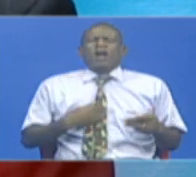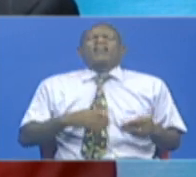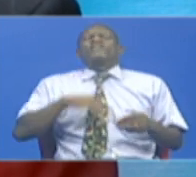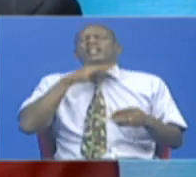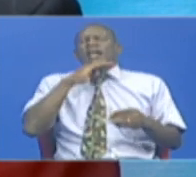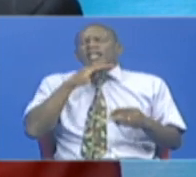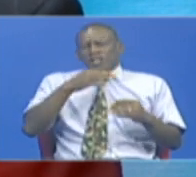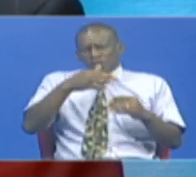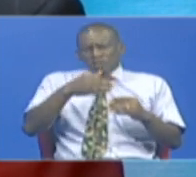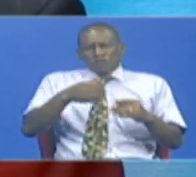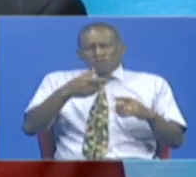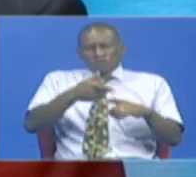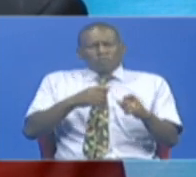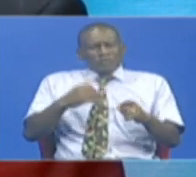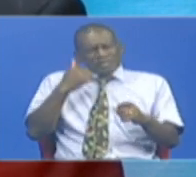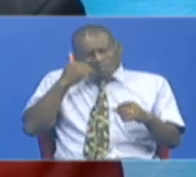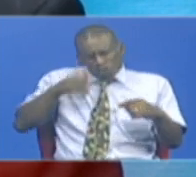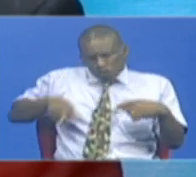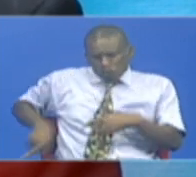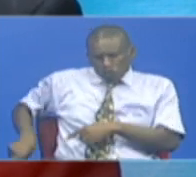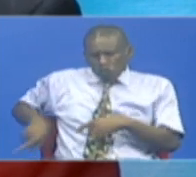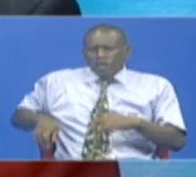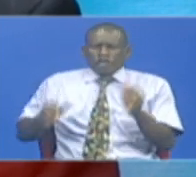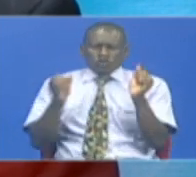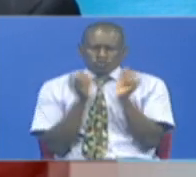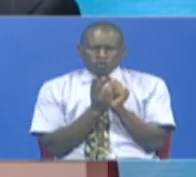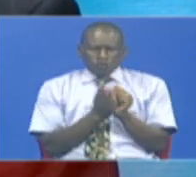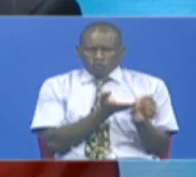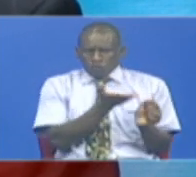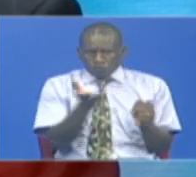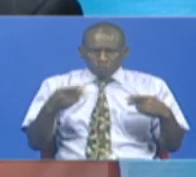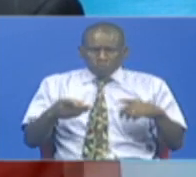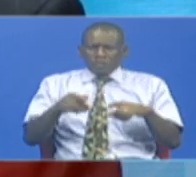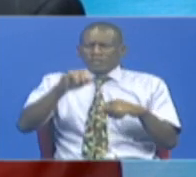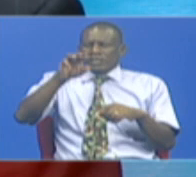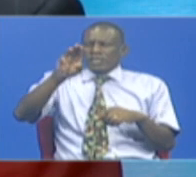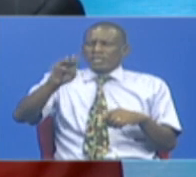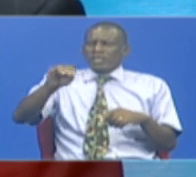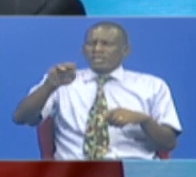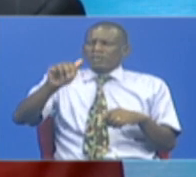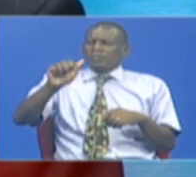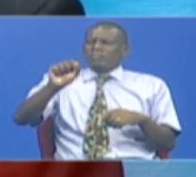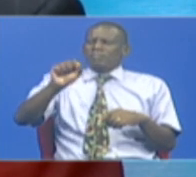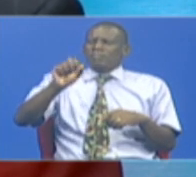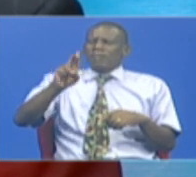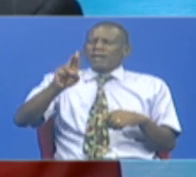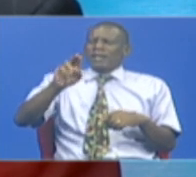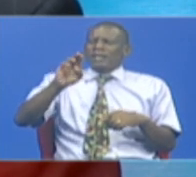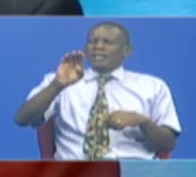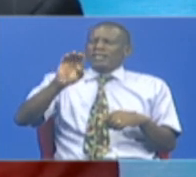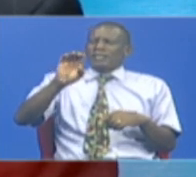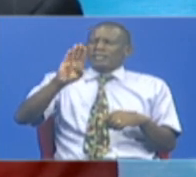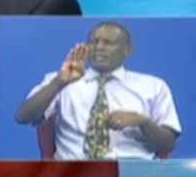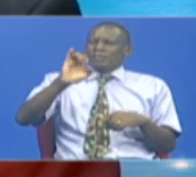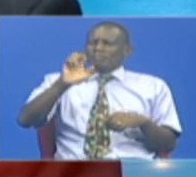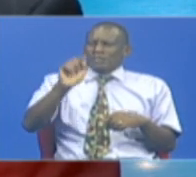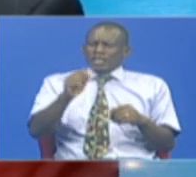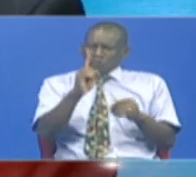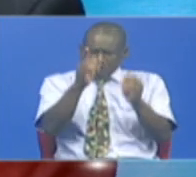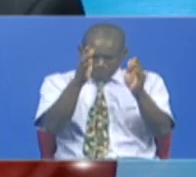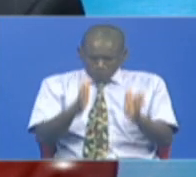cholera outbreak, 12 of them in Marsabit and one in Turkana.